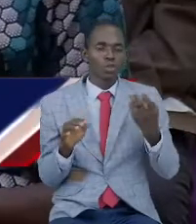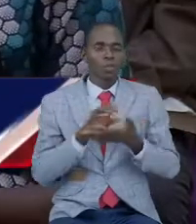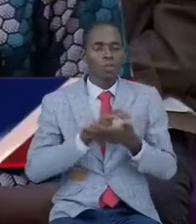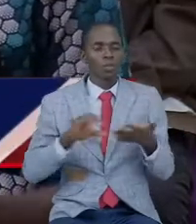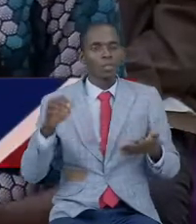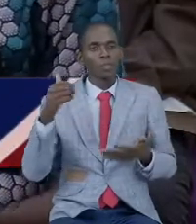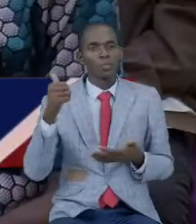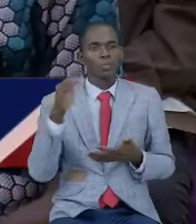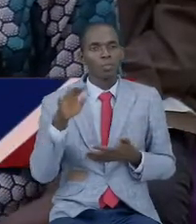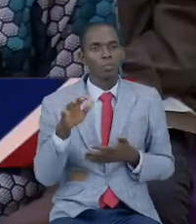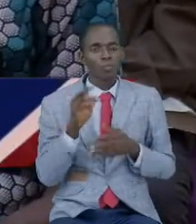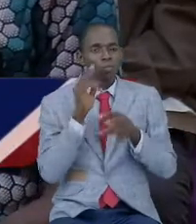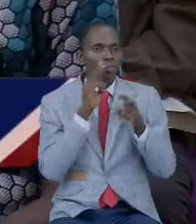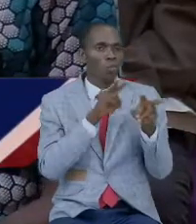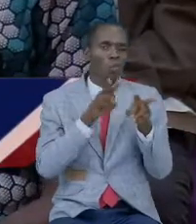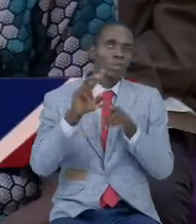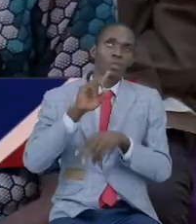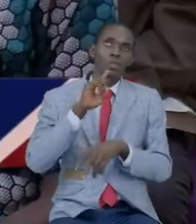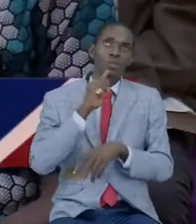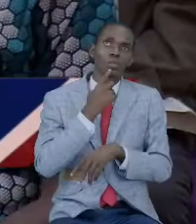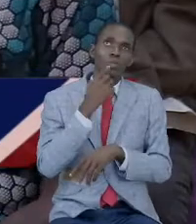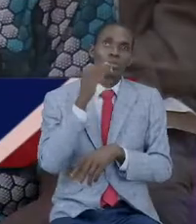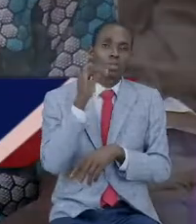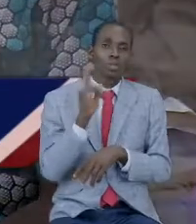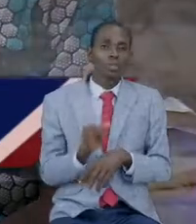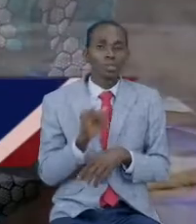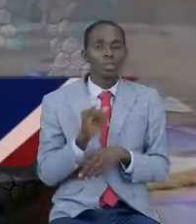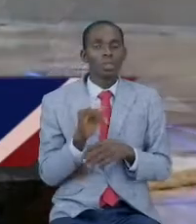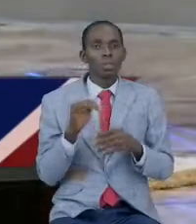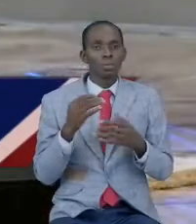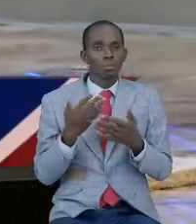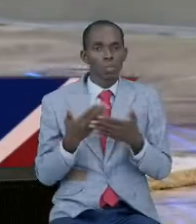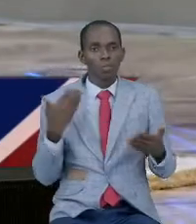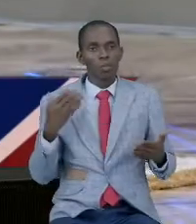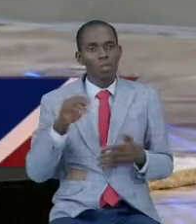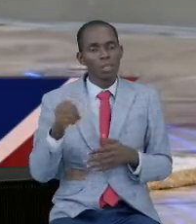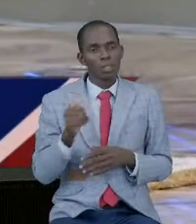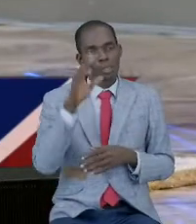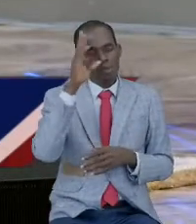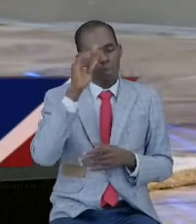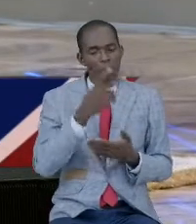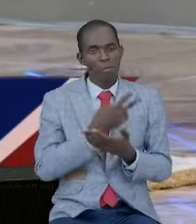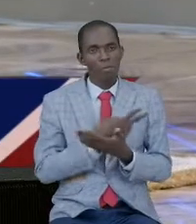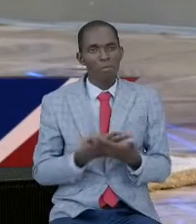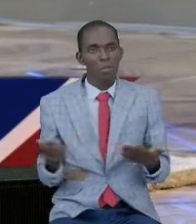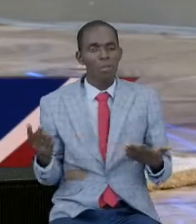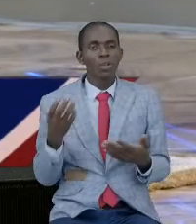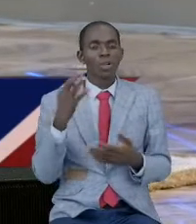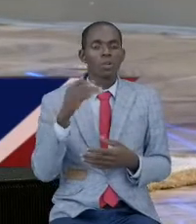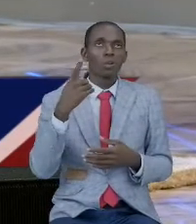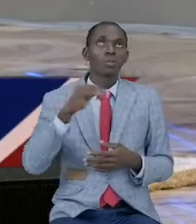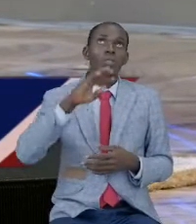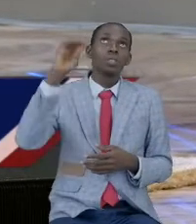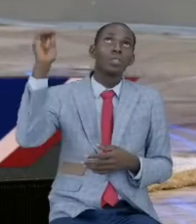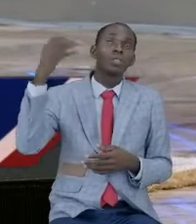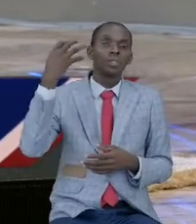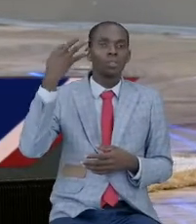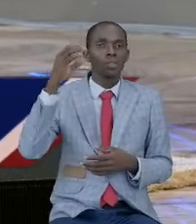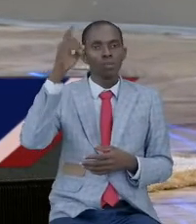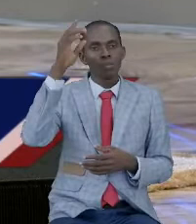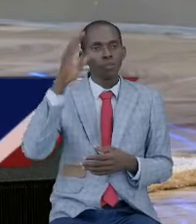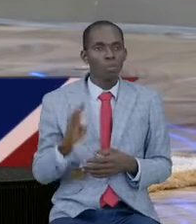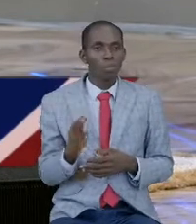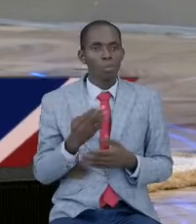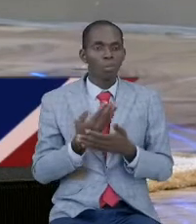Looking diligently, lest any man fail of the grace of God,